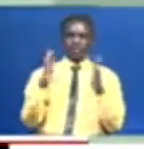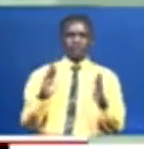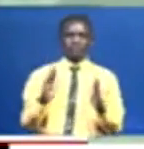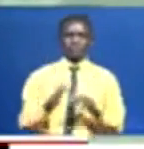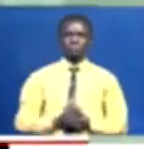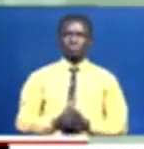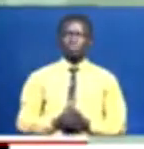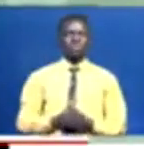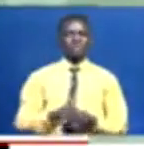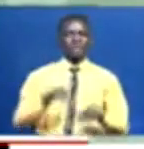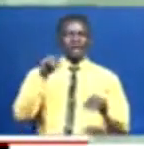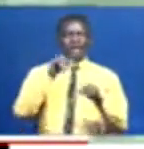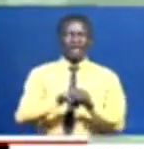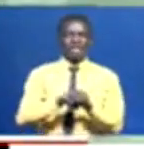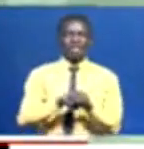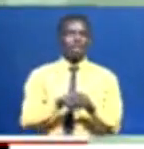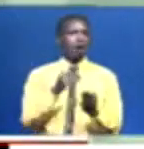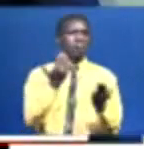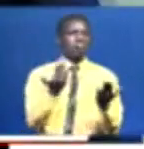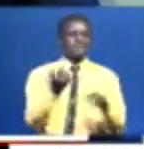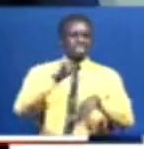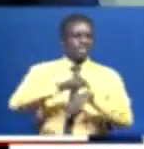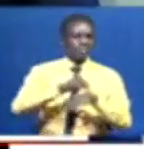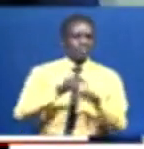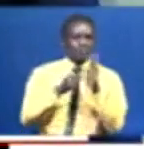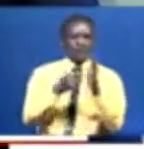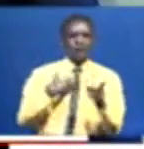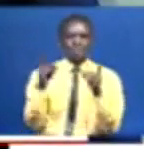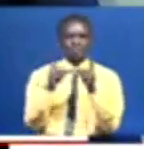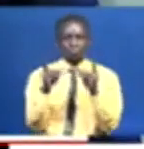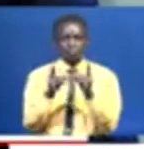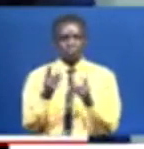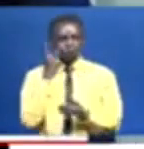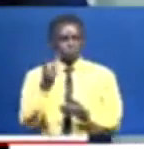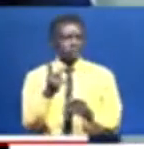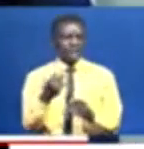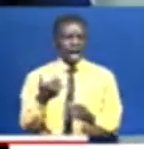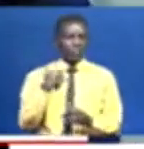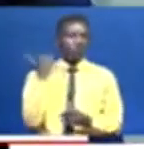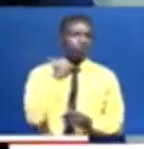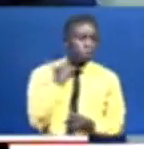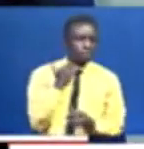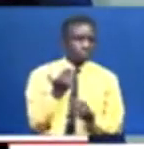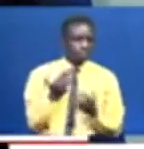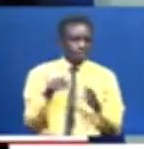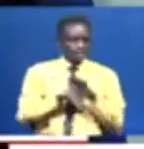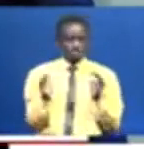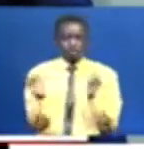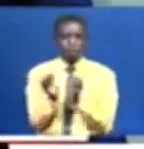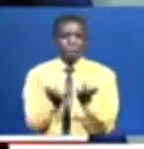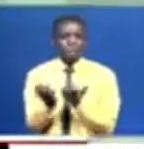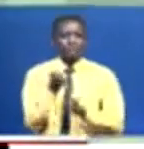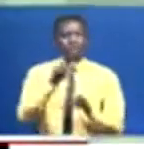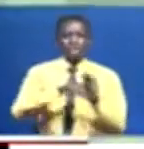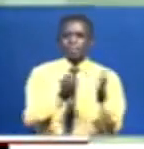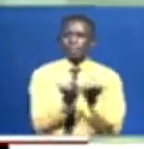unlikely event that there's a data breach pointing to a security breach, especially maybe in a small business or in a business, so to